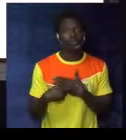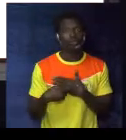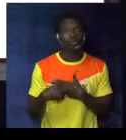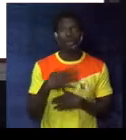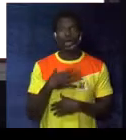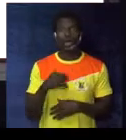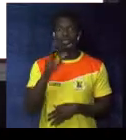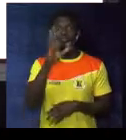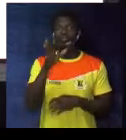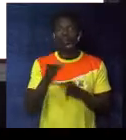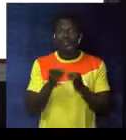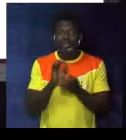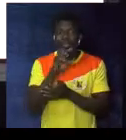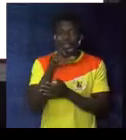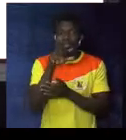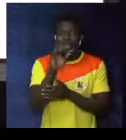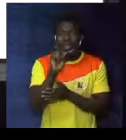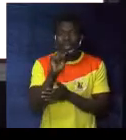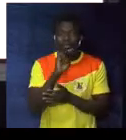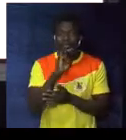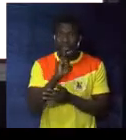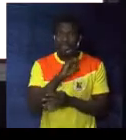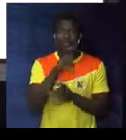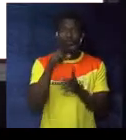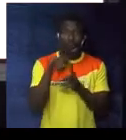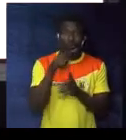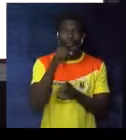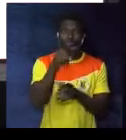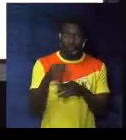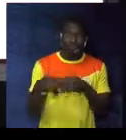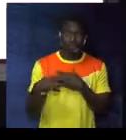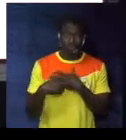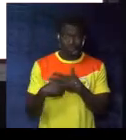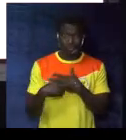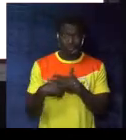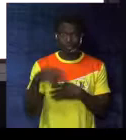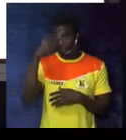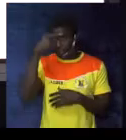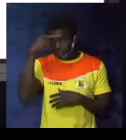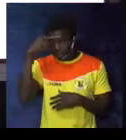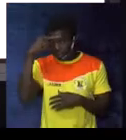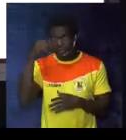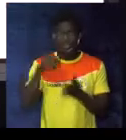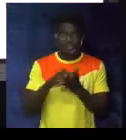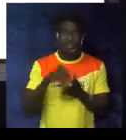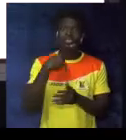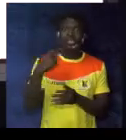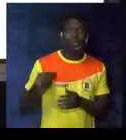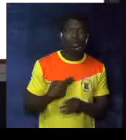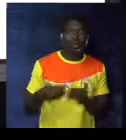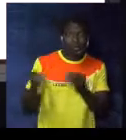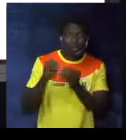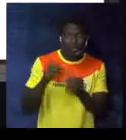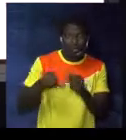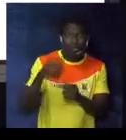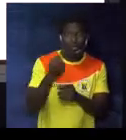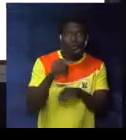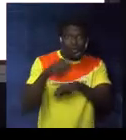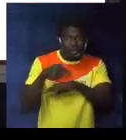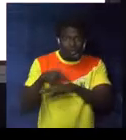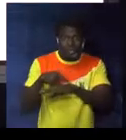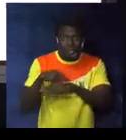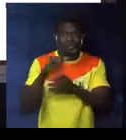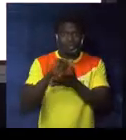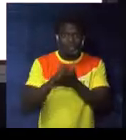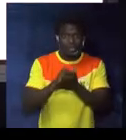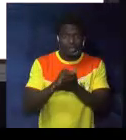return. And your defining clause is when you return, because it tells us more about